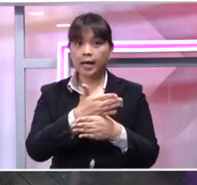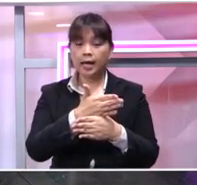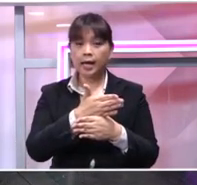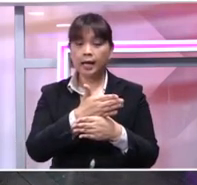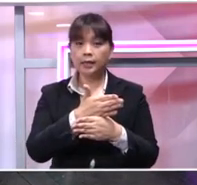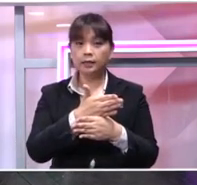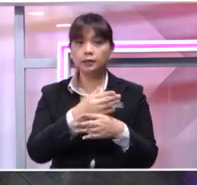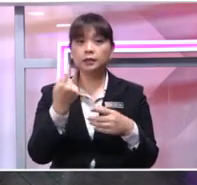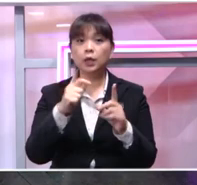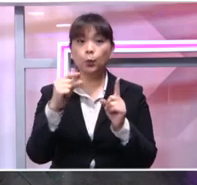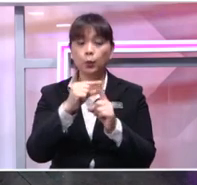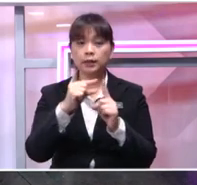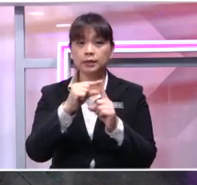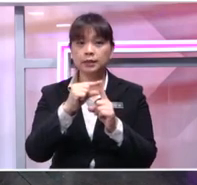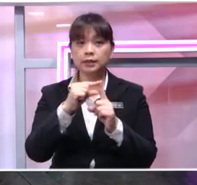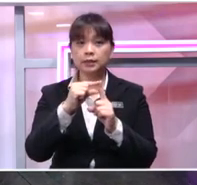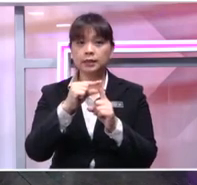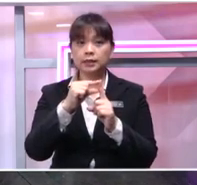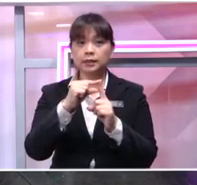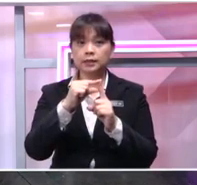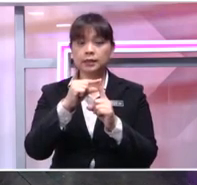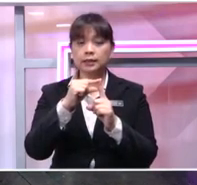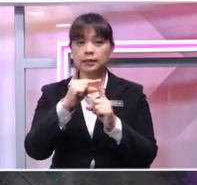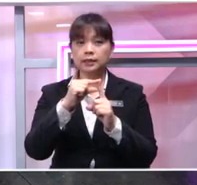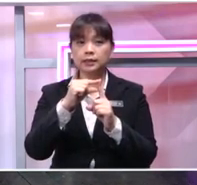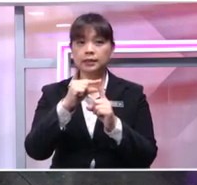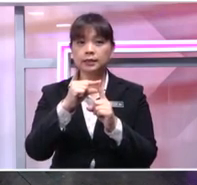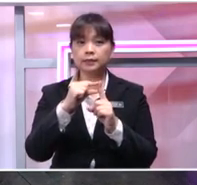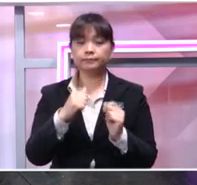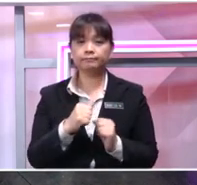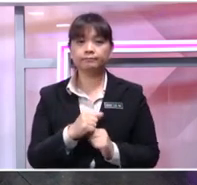The word nasty. Is it in your text? Who got that word?